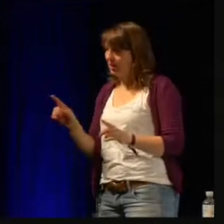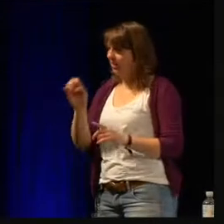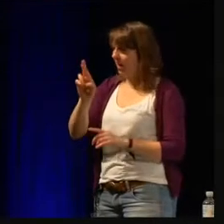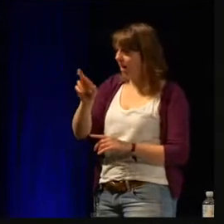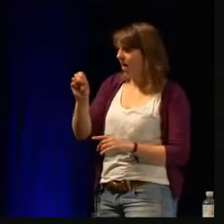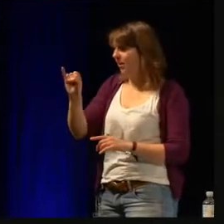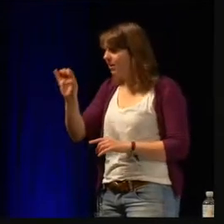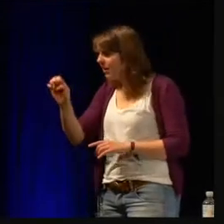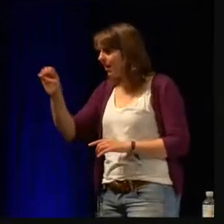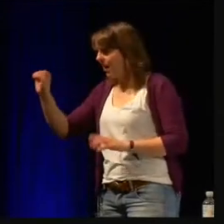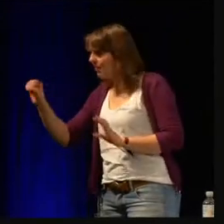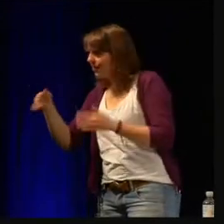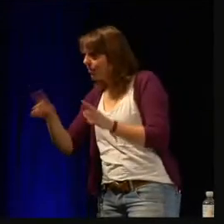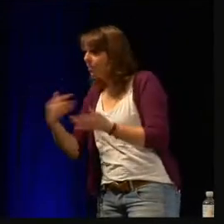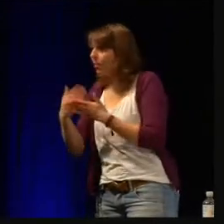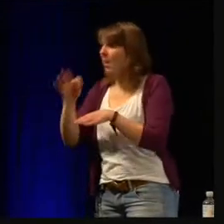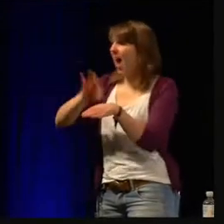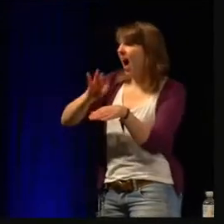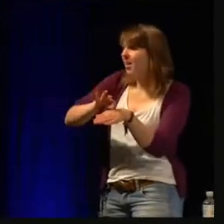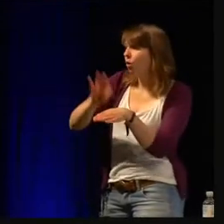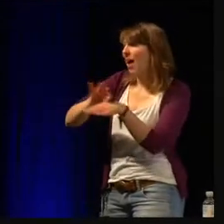differentiate between different grammatical genders,